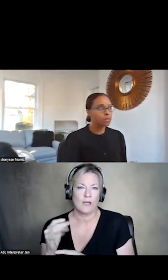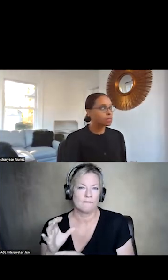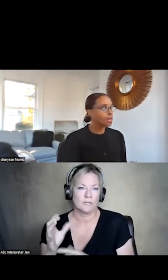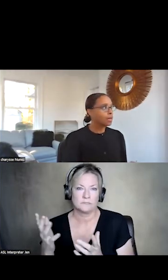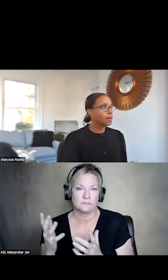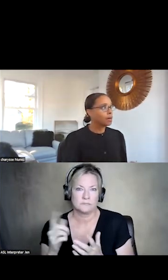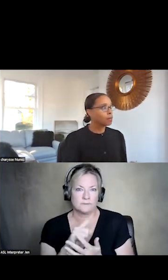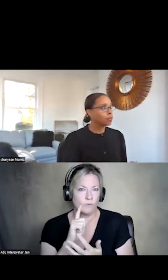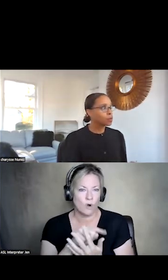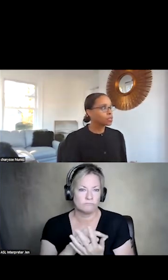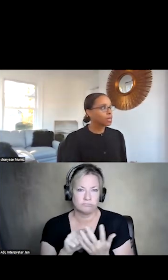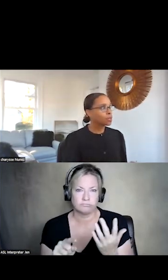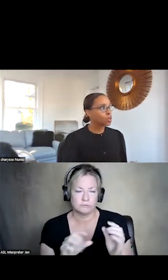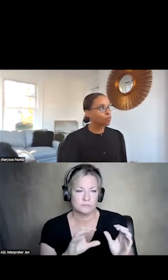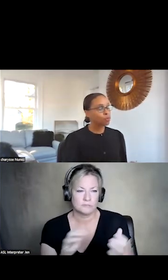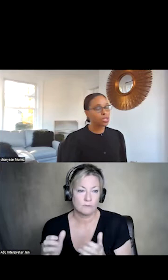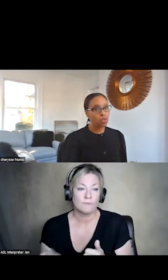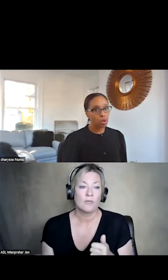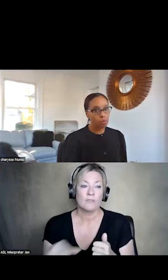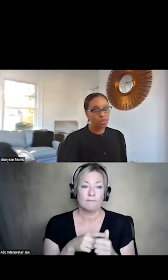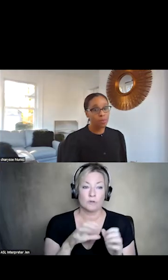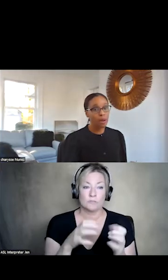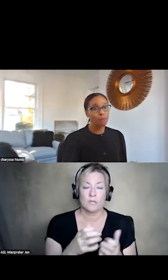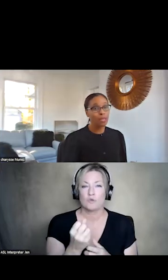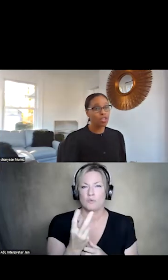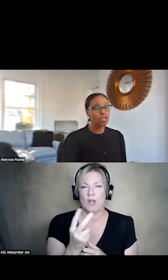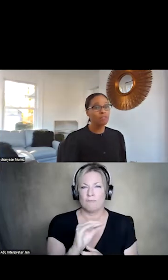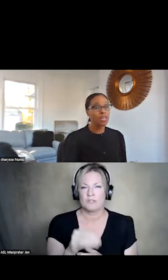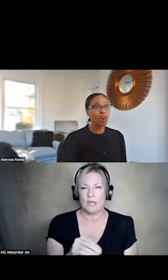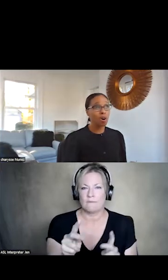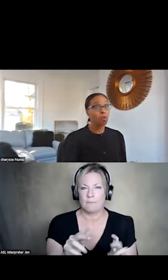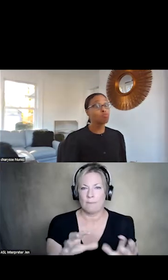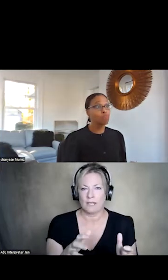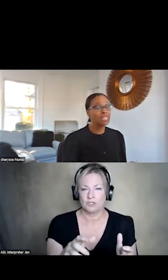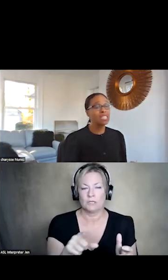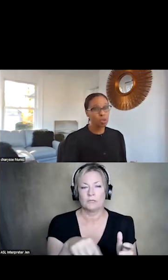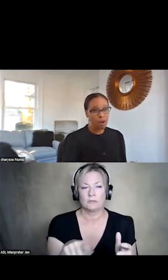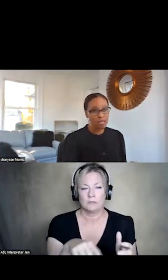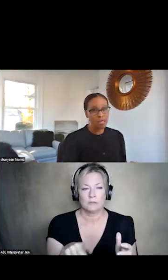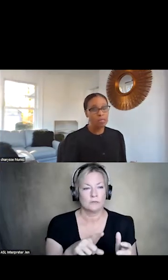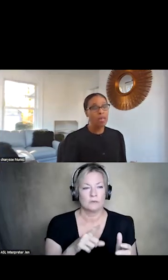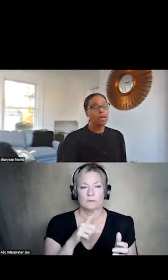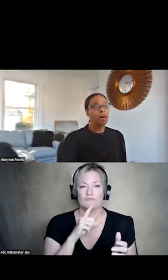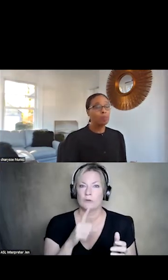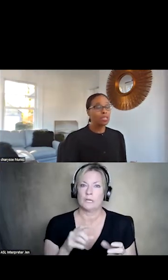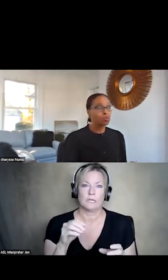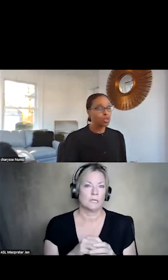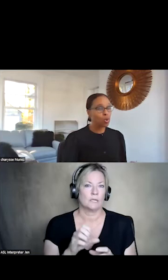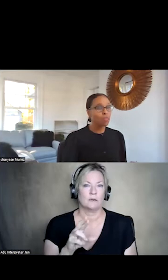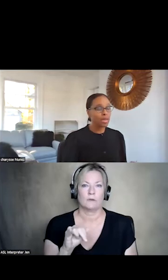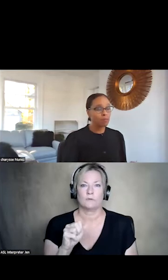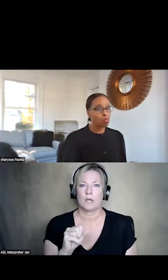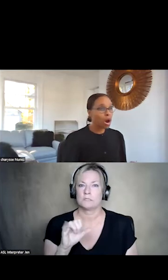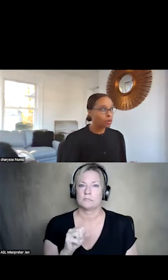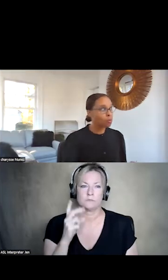these segments? The first segment, which represents 12% of the population, they are really in crisis. As you